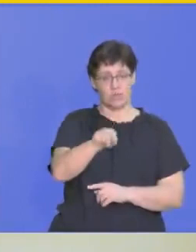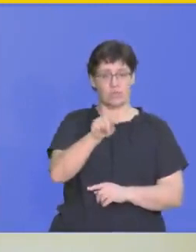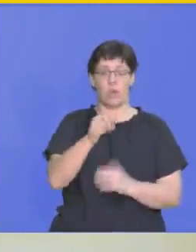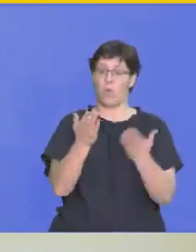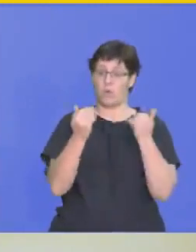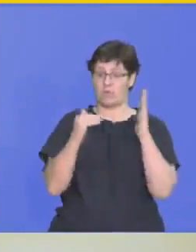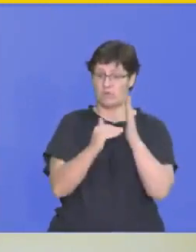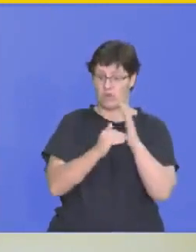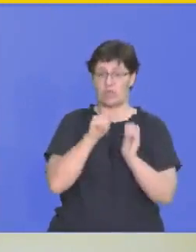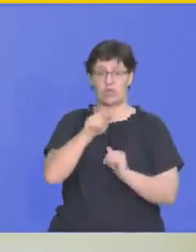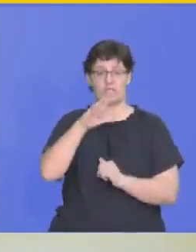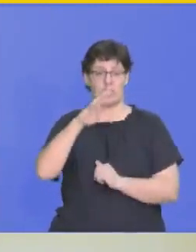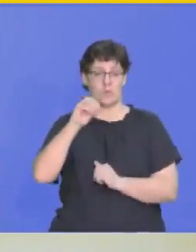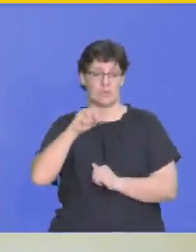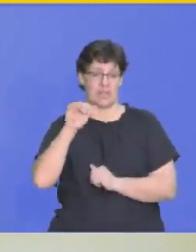guys, to go to